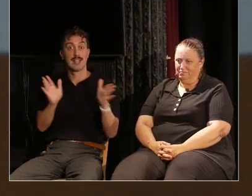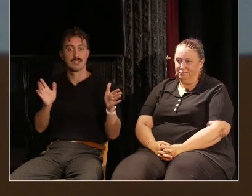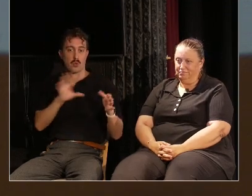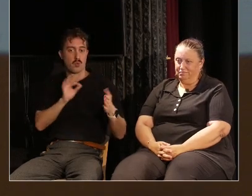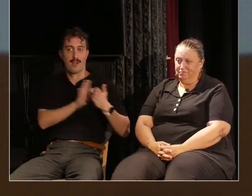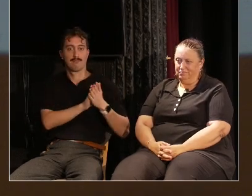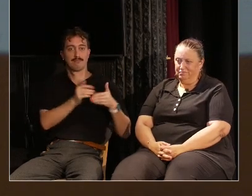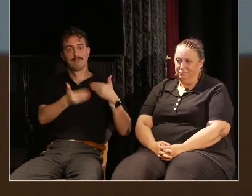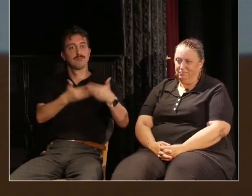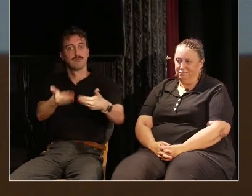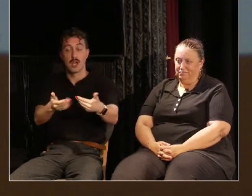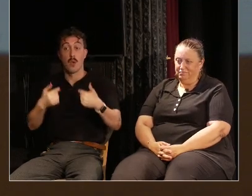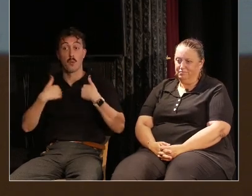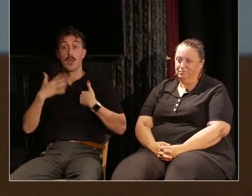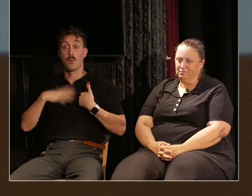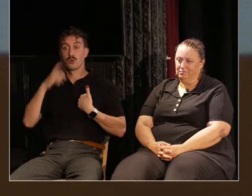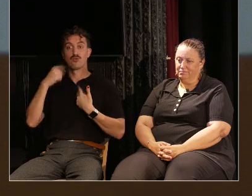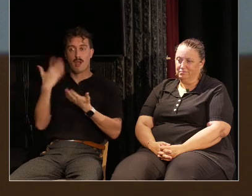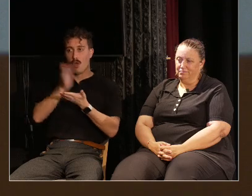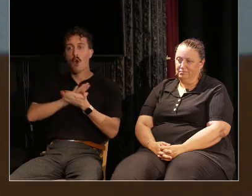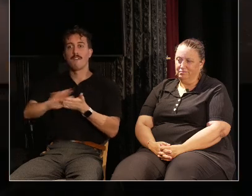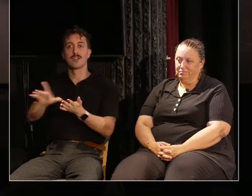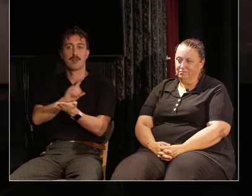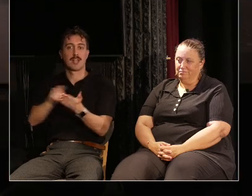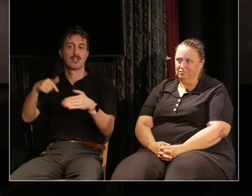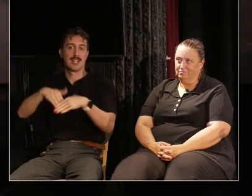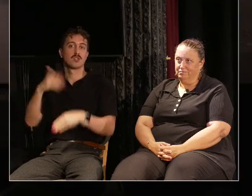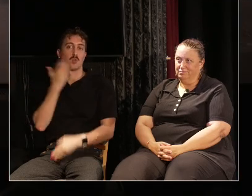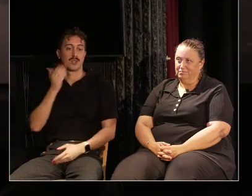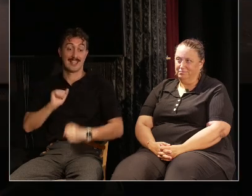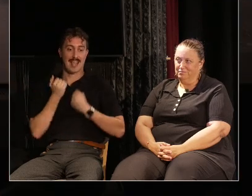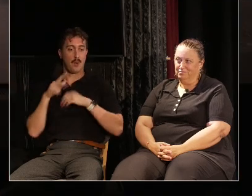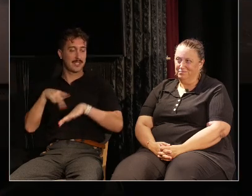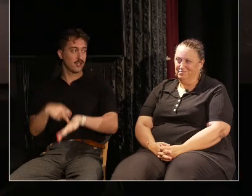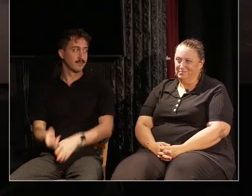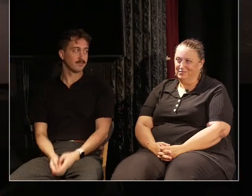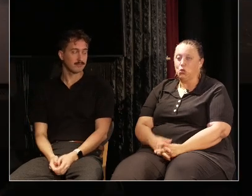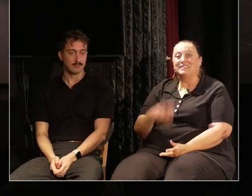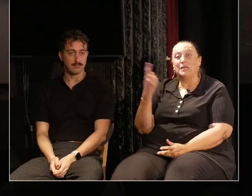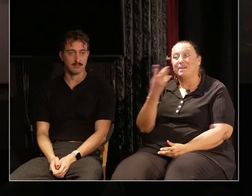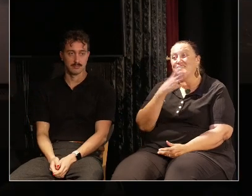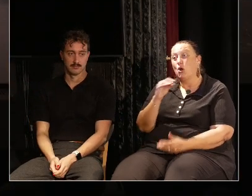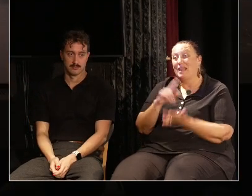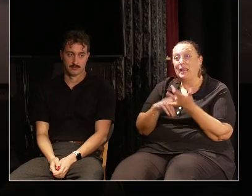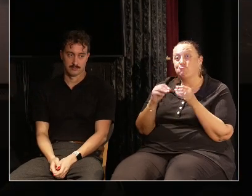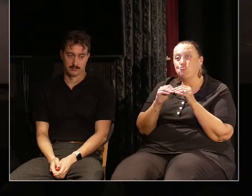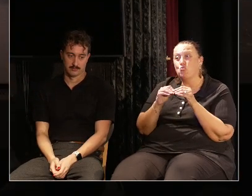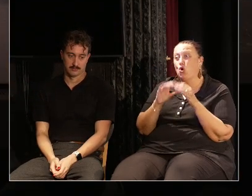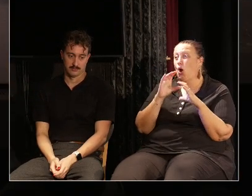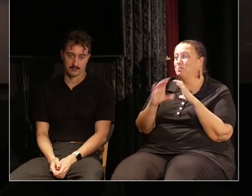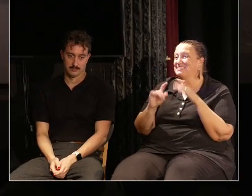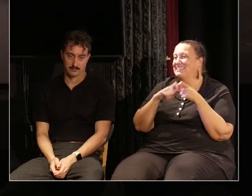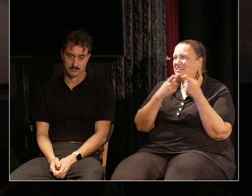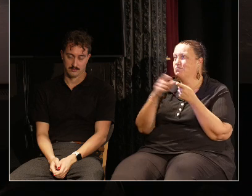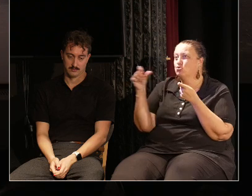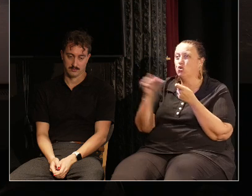to eliminate discrimination in these schools. That's our position. I guess someone from the Liberal comms team should be in contact with the